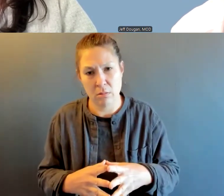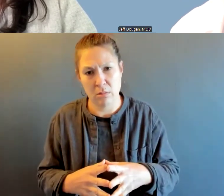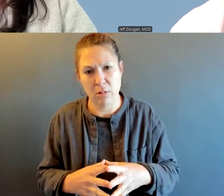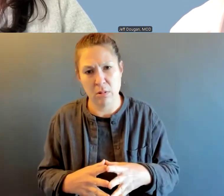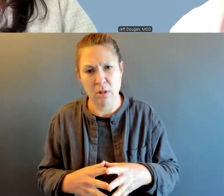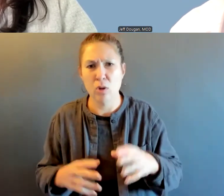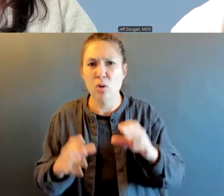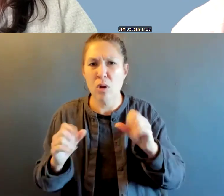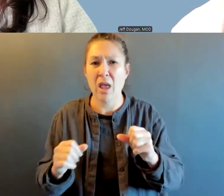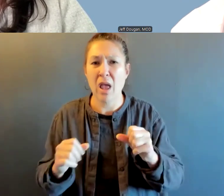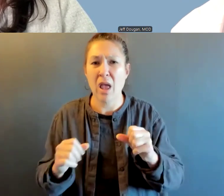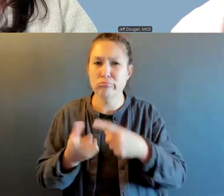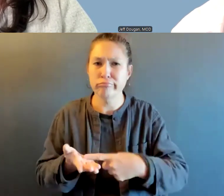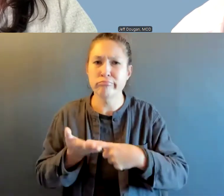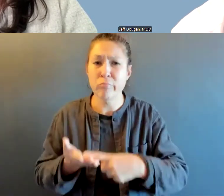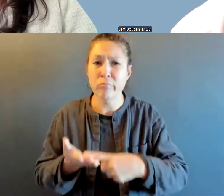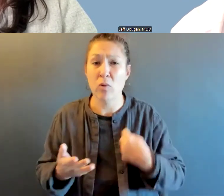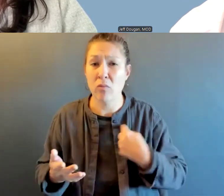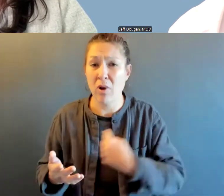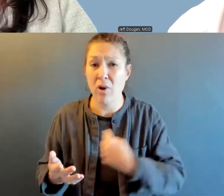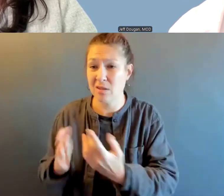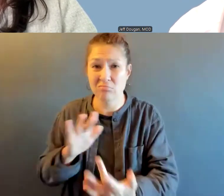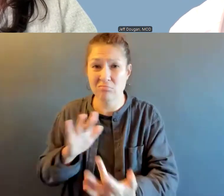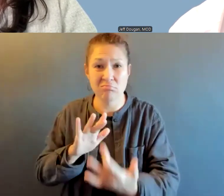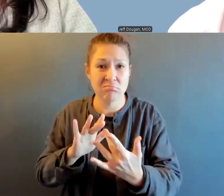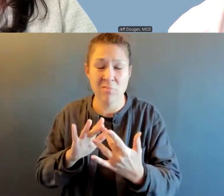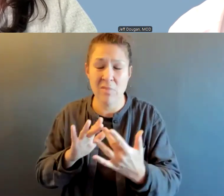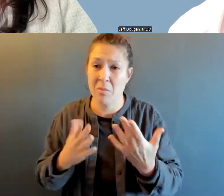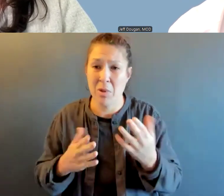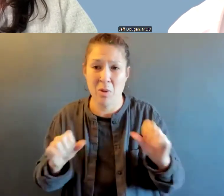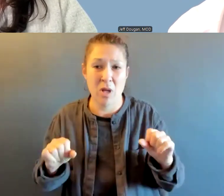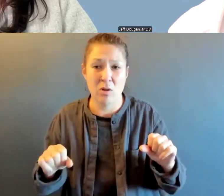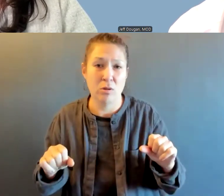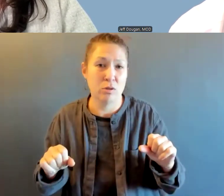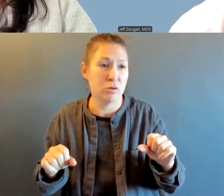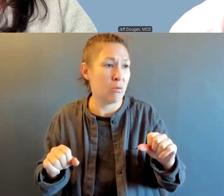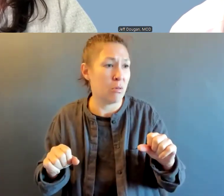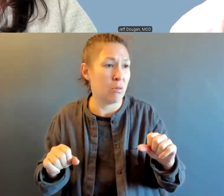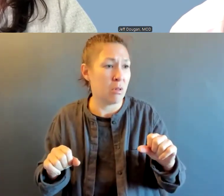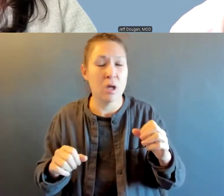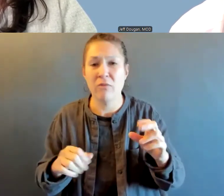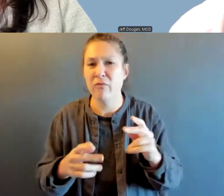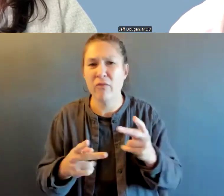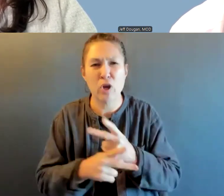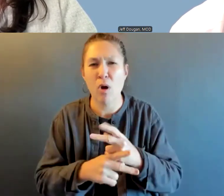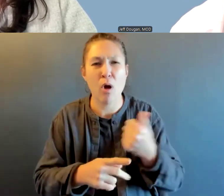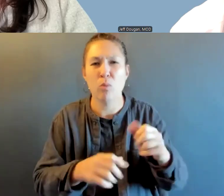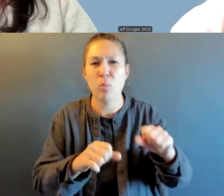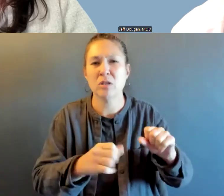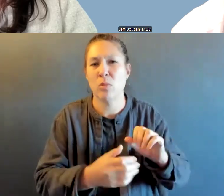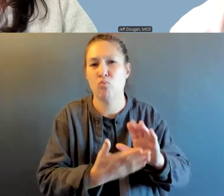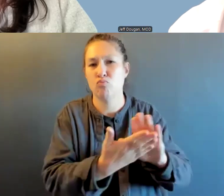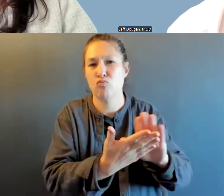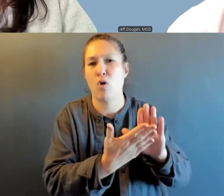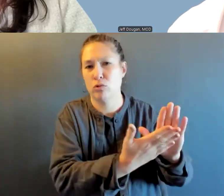be the listening sounding board for you and figure out if there's potential avenues for you, and figure out how we could best maybe educate you on